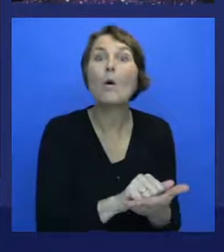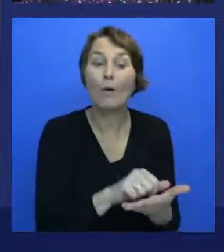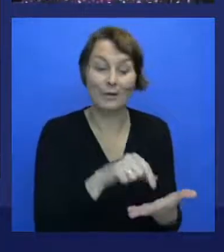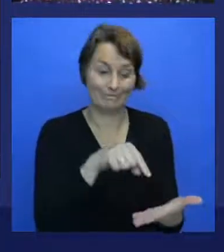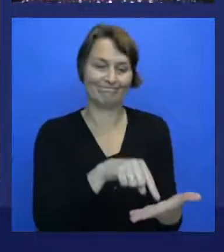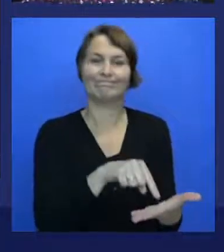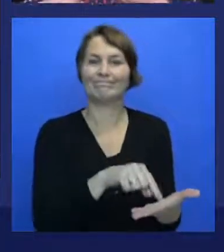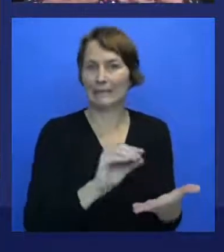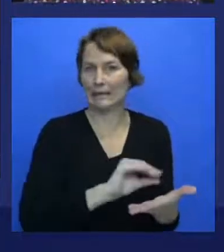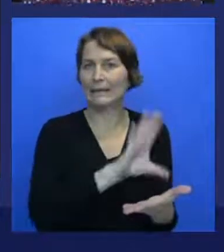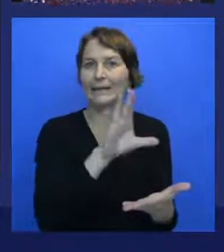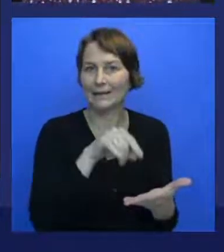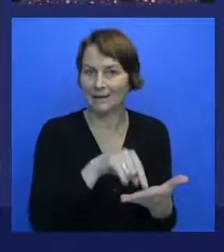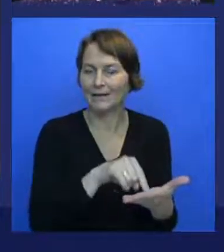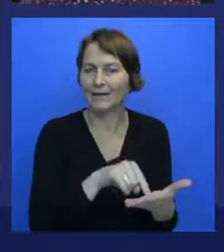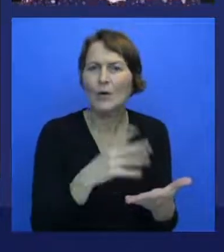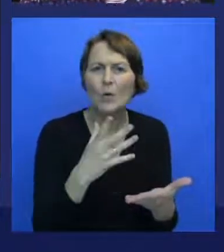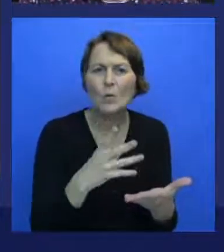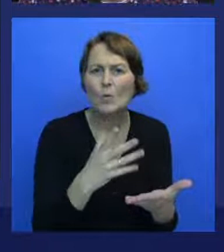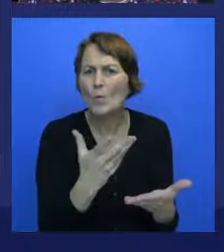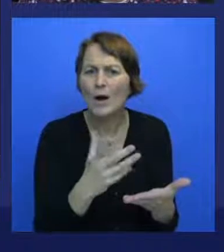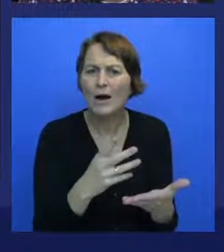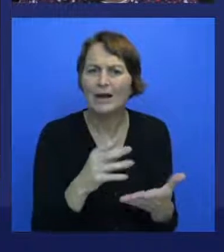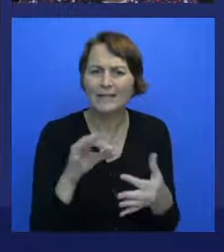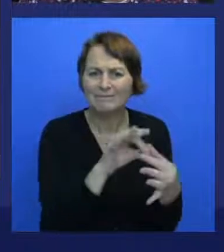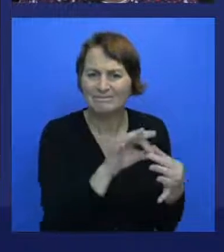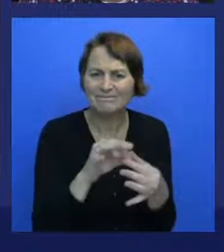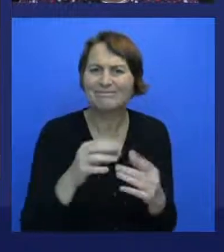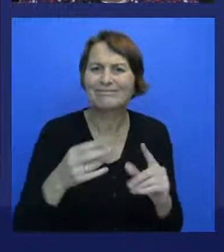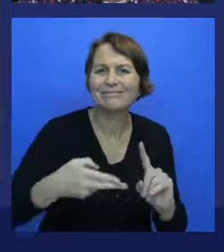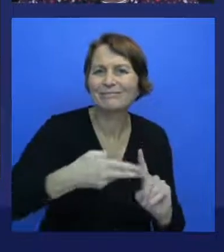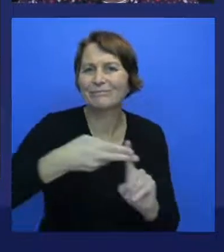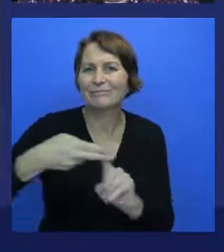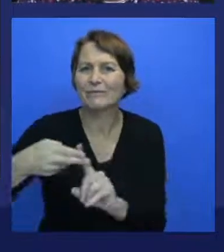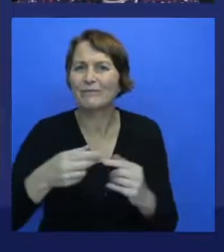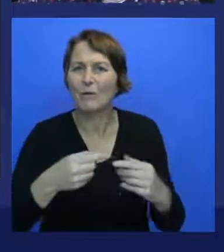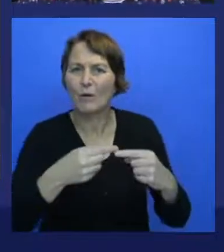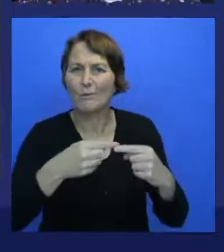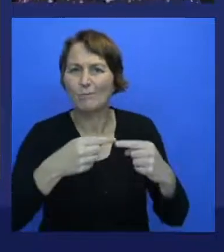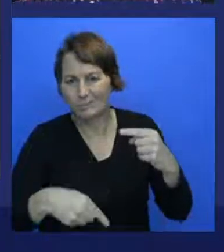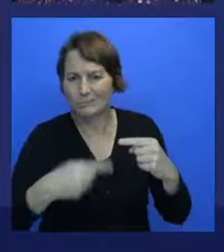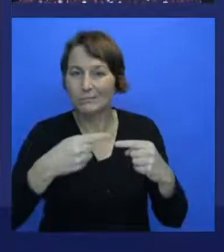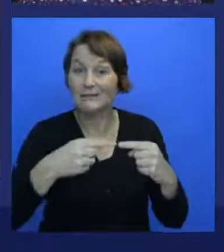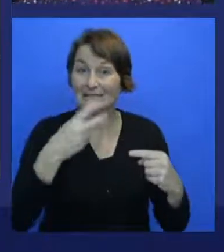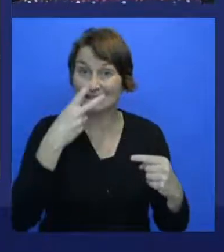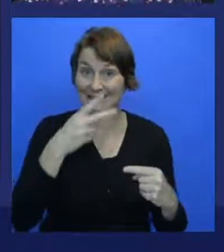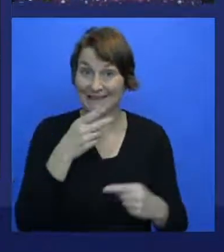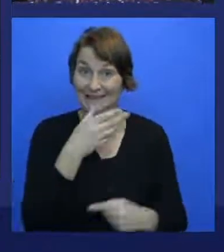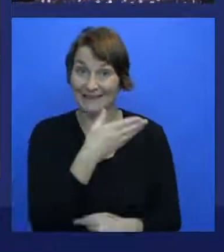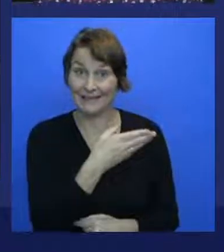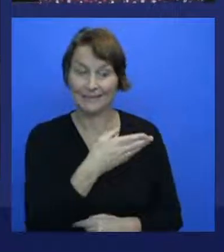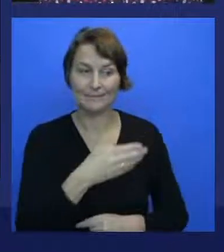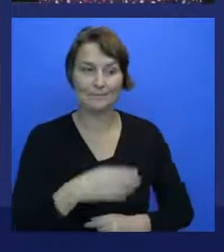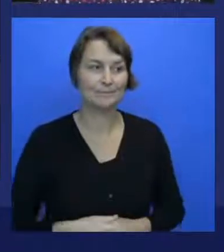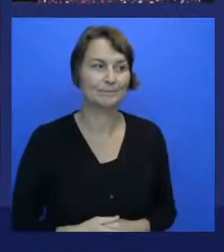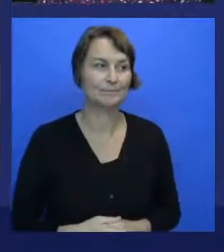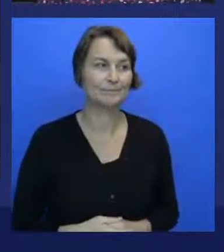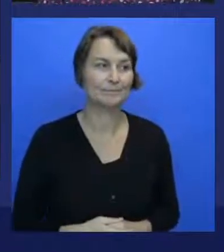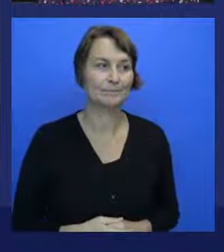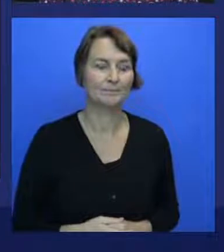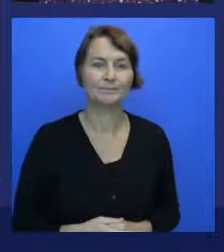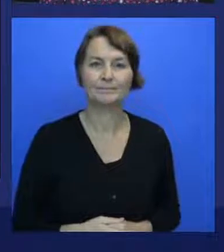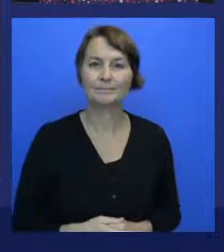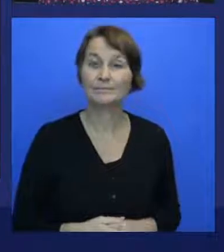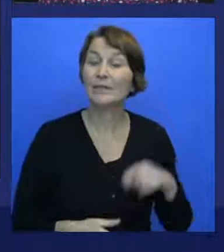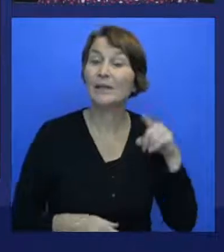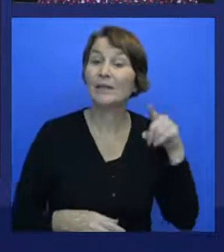type of contribution it has to the anomaly. So for example, in this case, when you see this delta ratio says